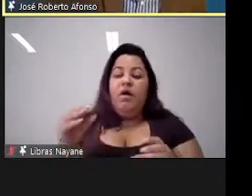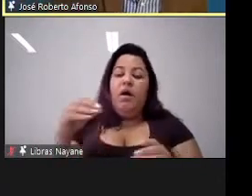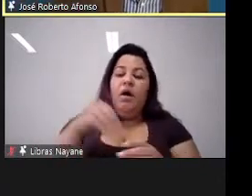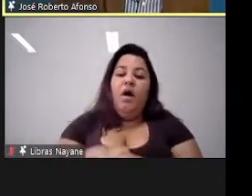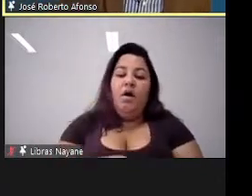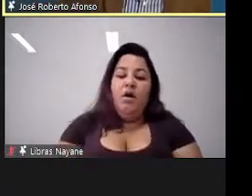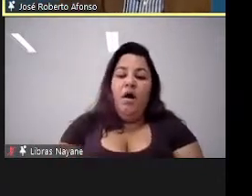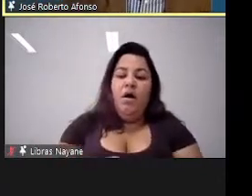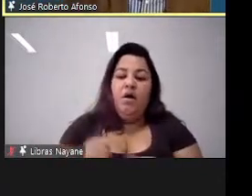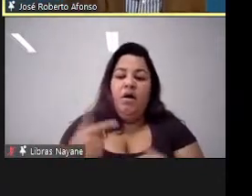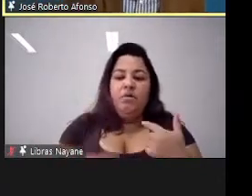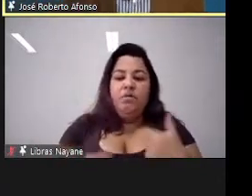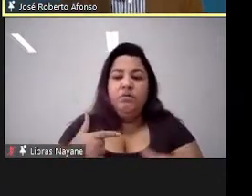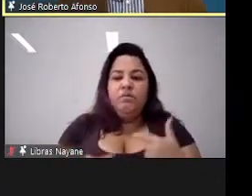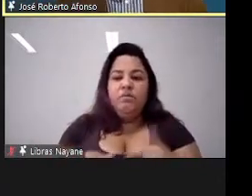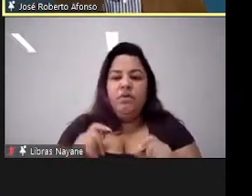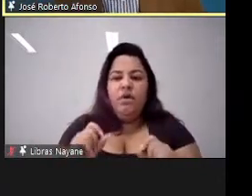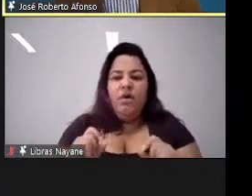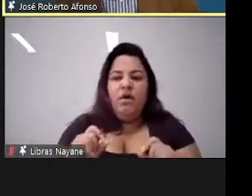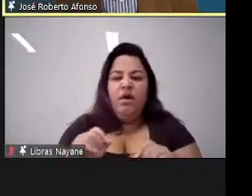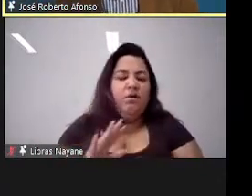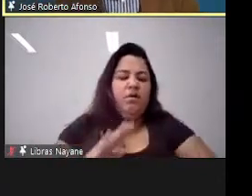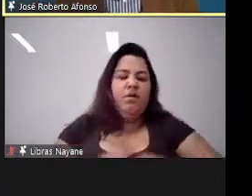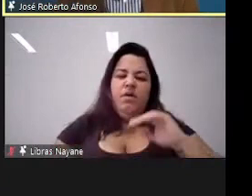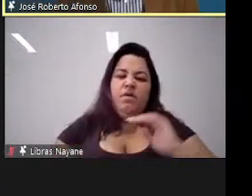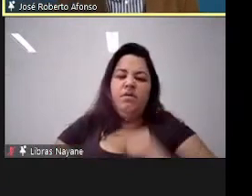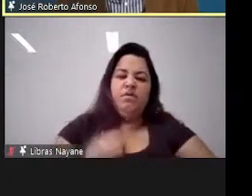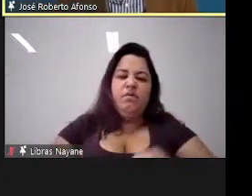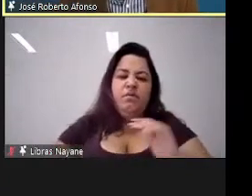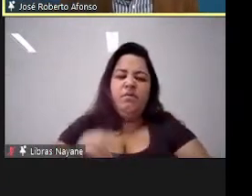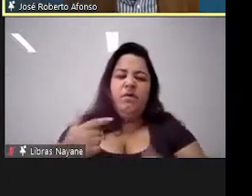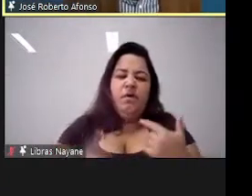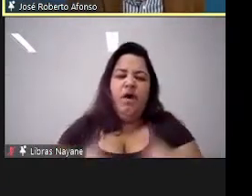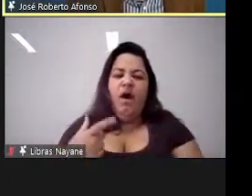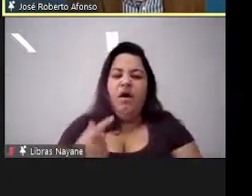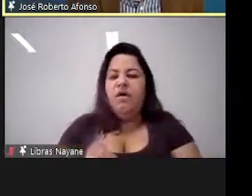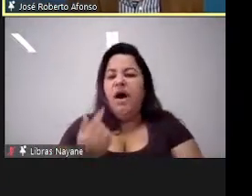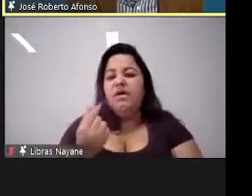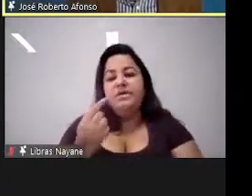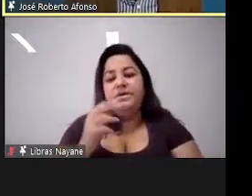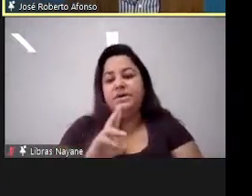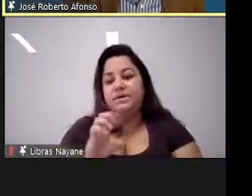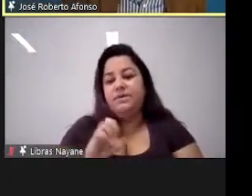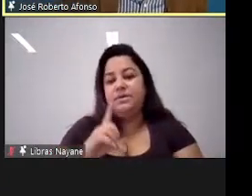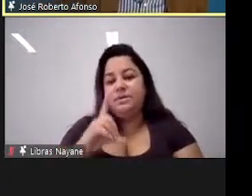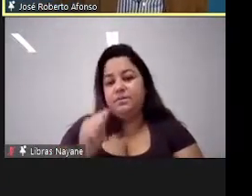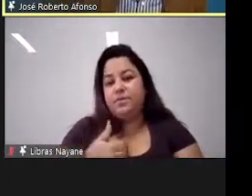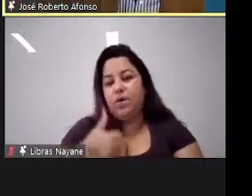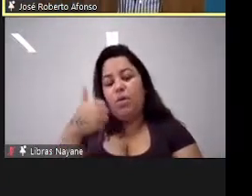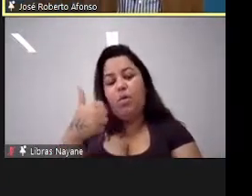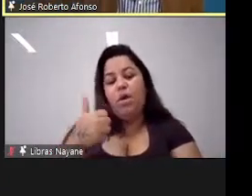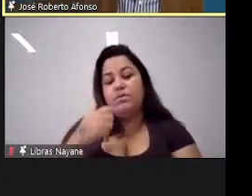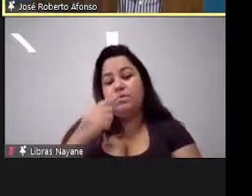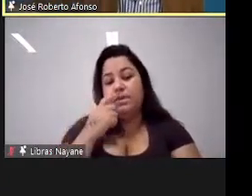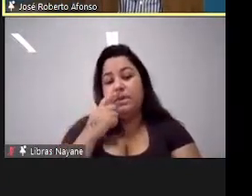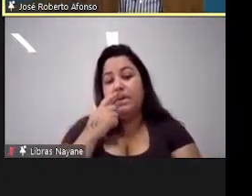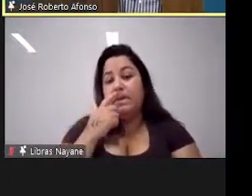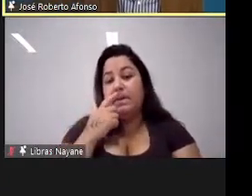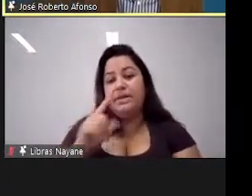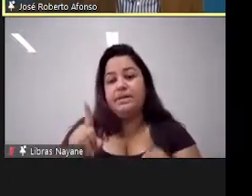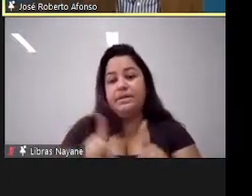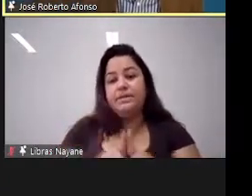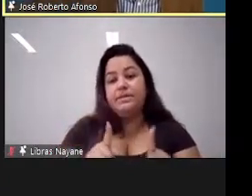and among the independent workers, there are high income,